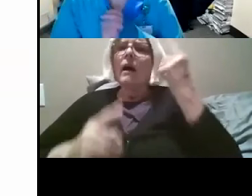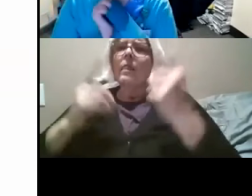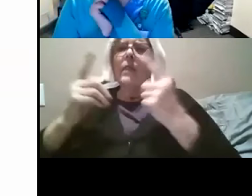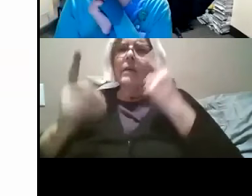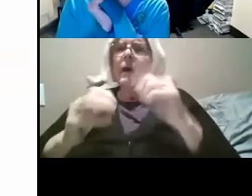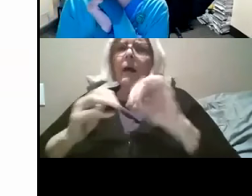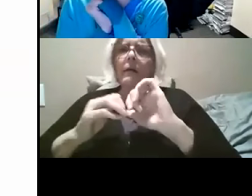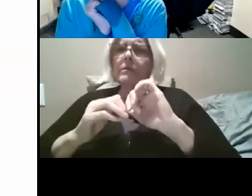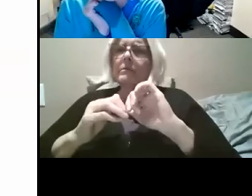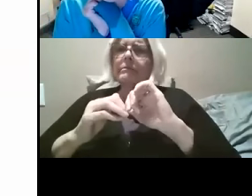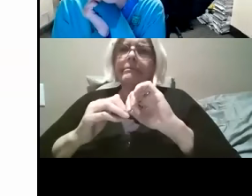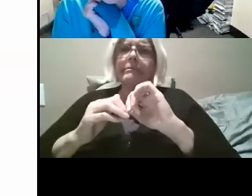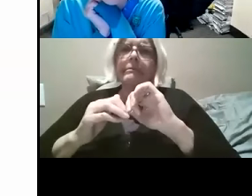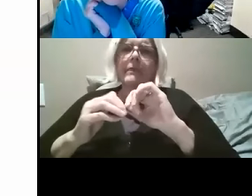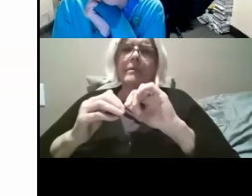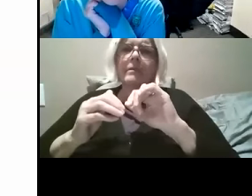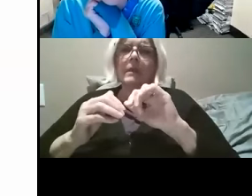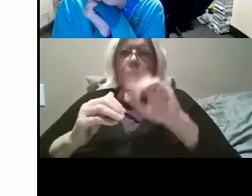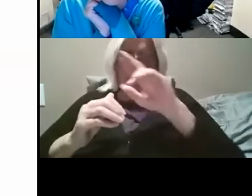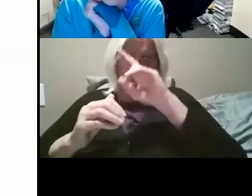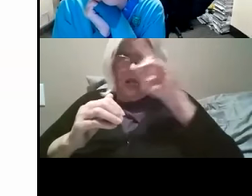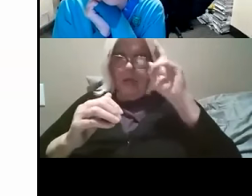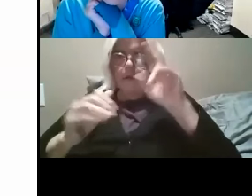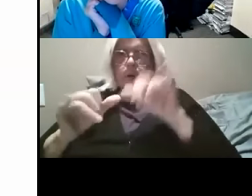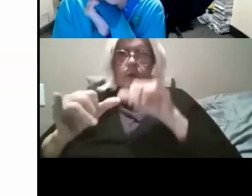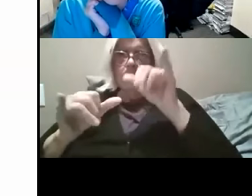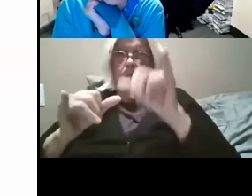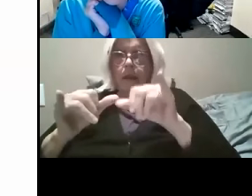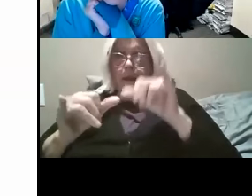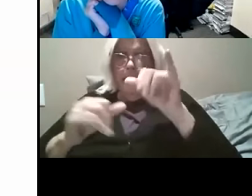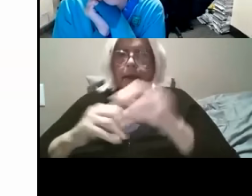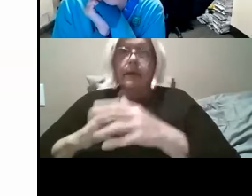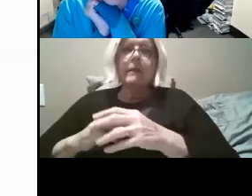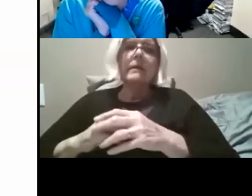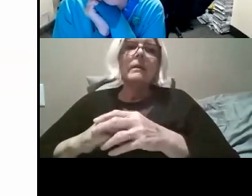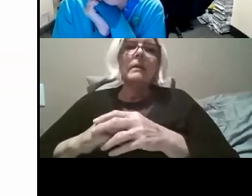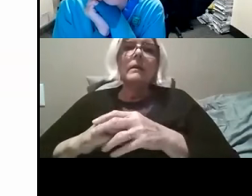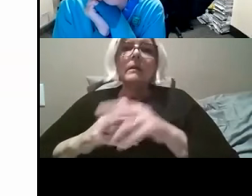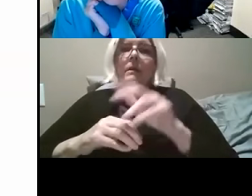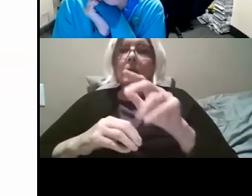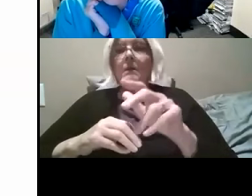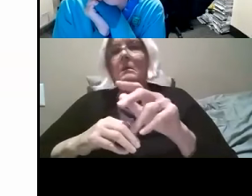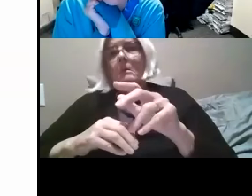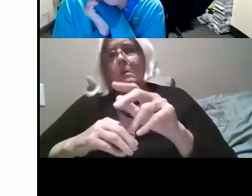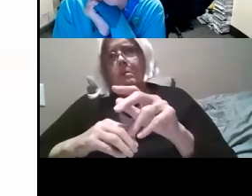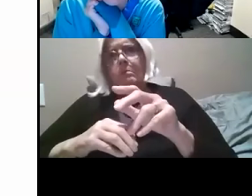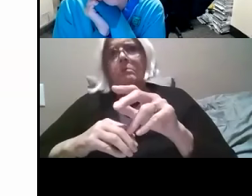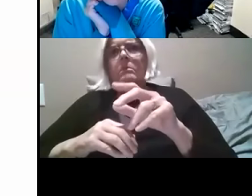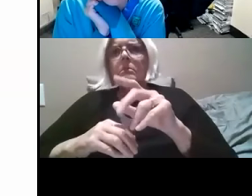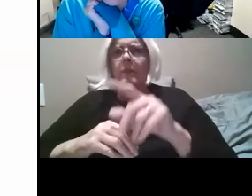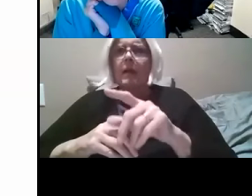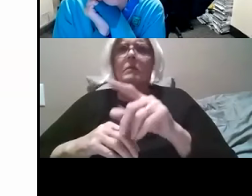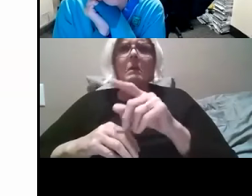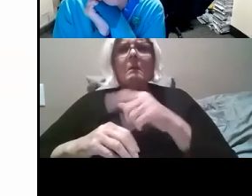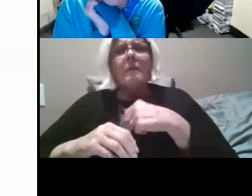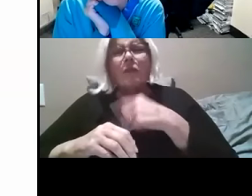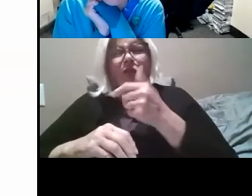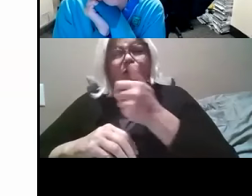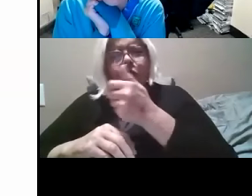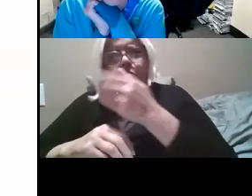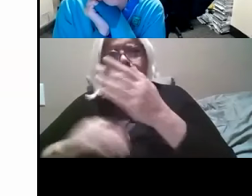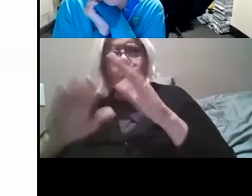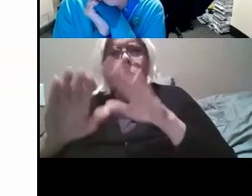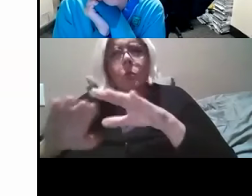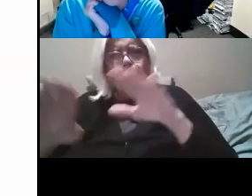a child, the few children who did have to be hospitalized after vaccine-associated myocarditis was significantly shorter than for a